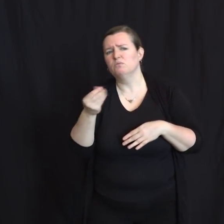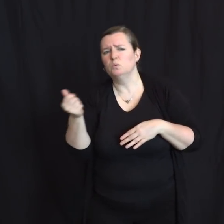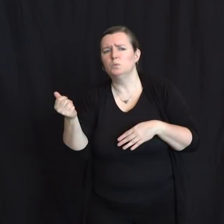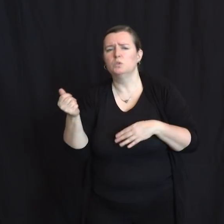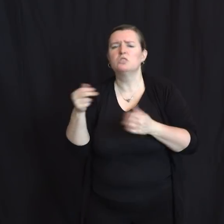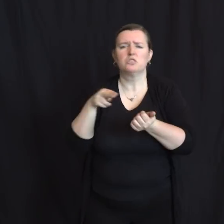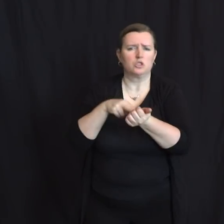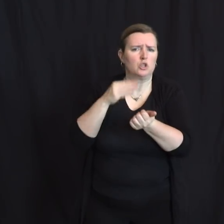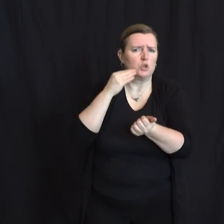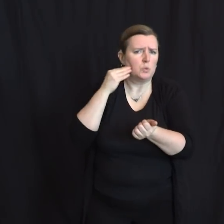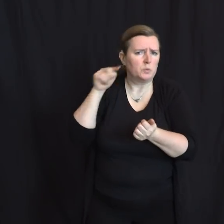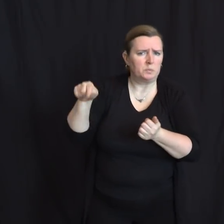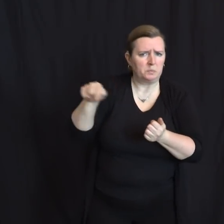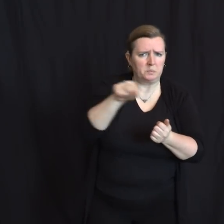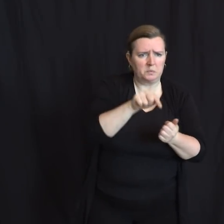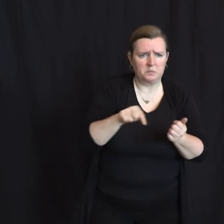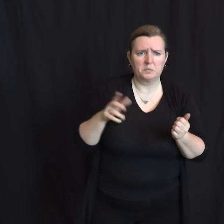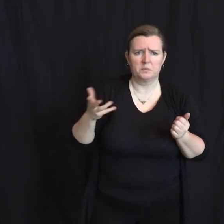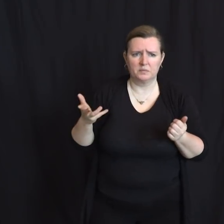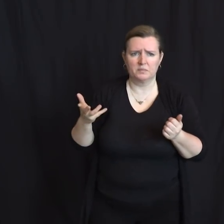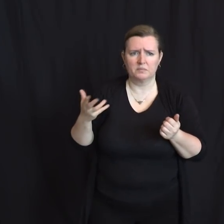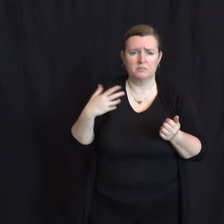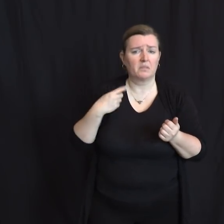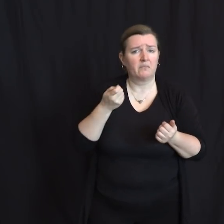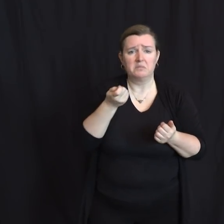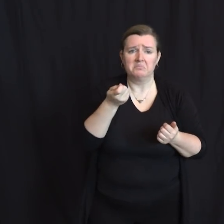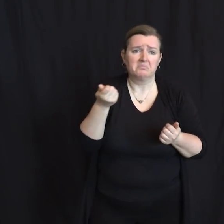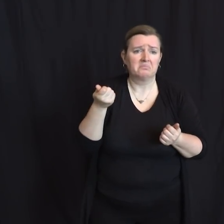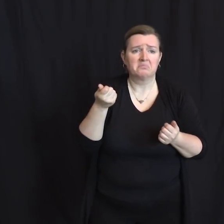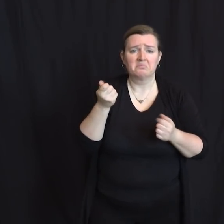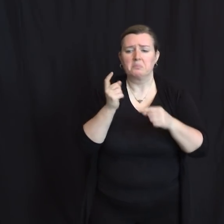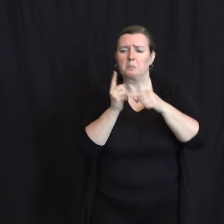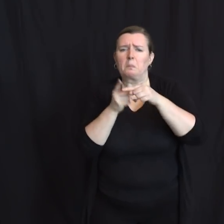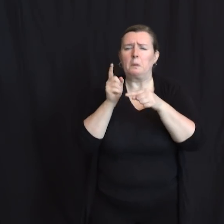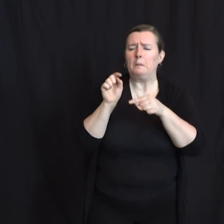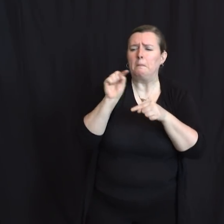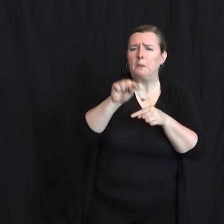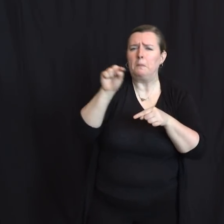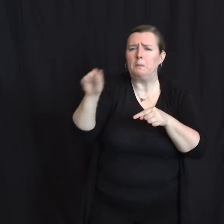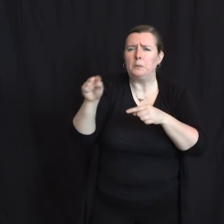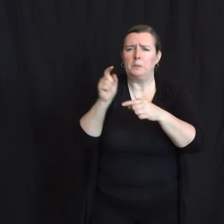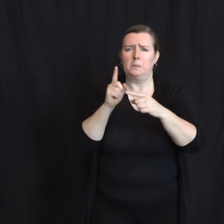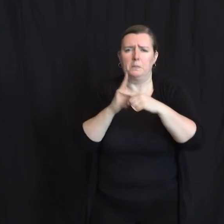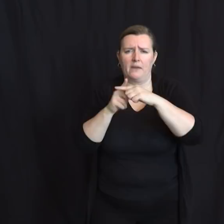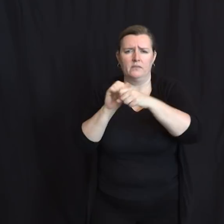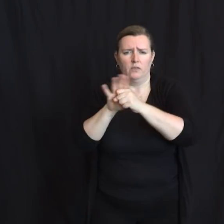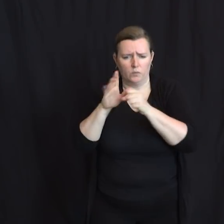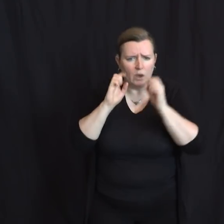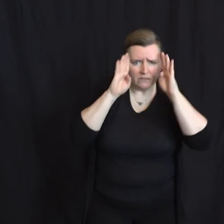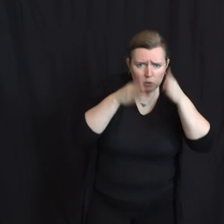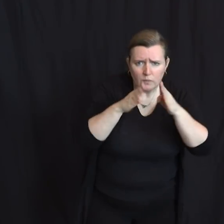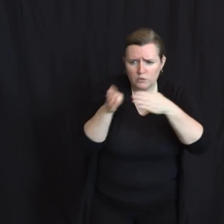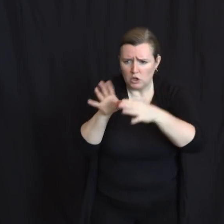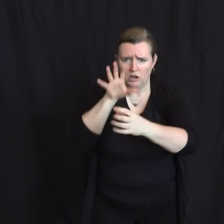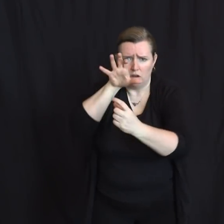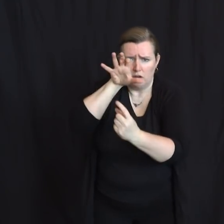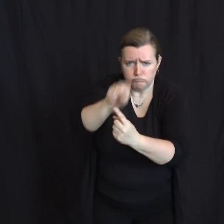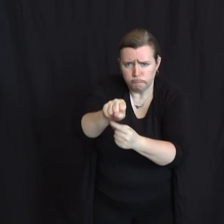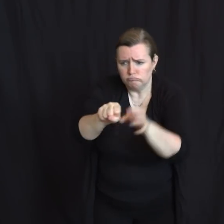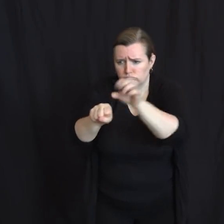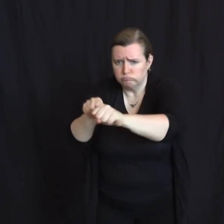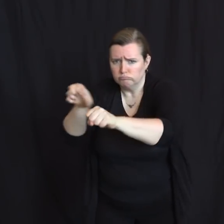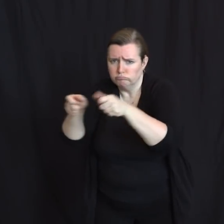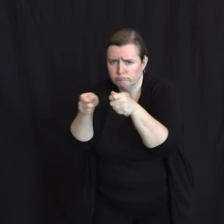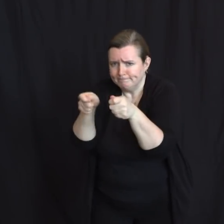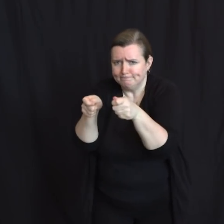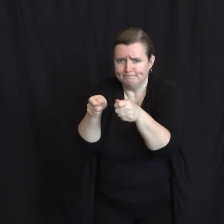that have very little spread, 1 or 2 cases, and we'll see how that comes out. We should have